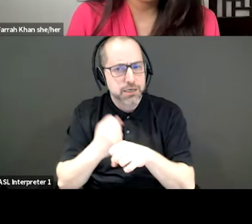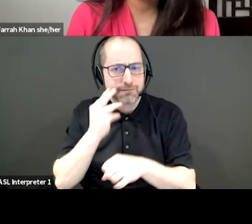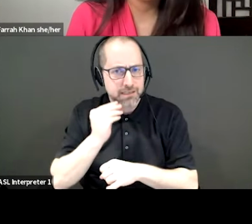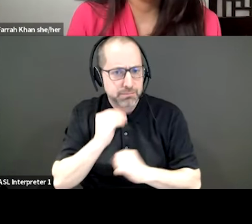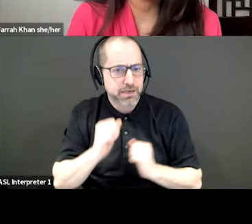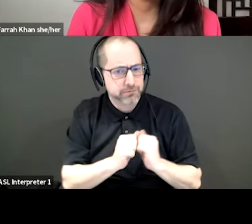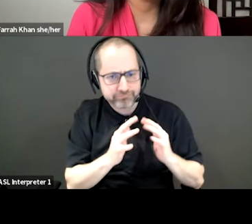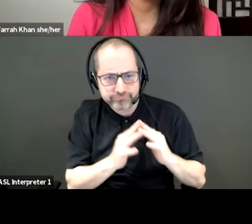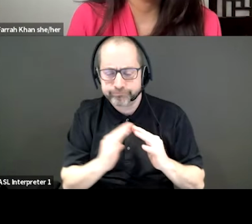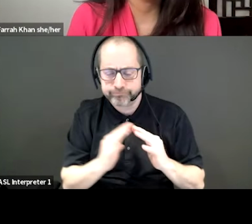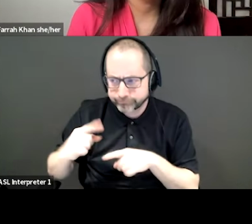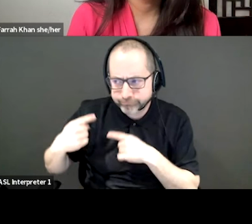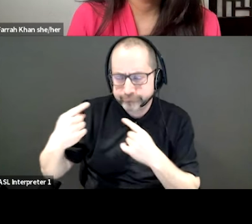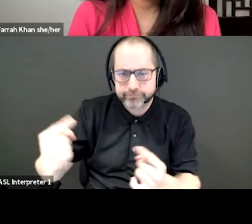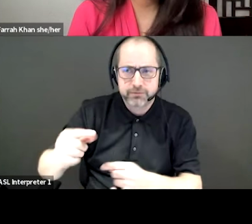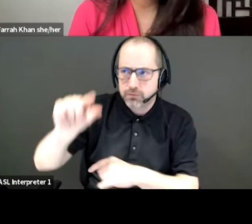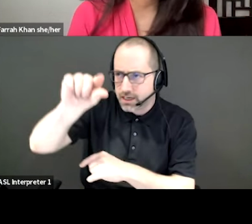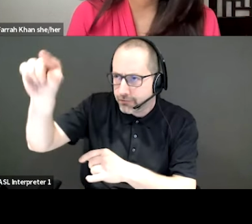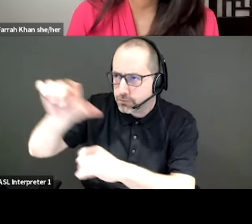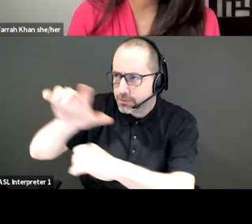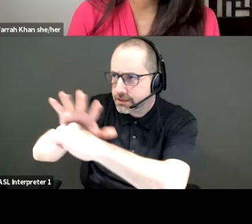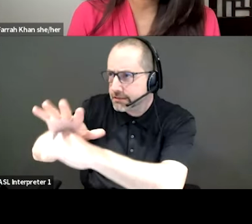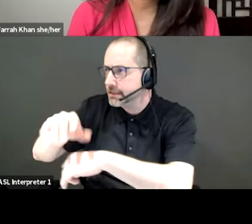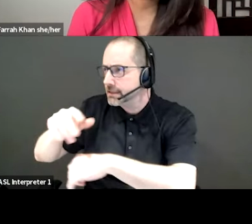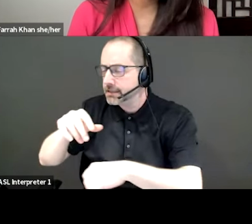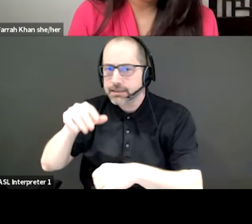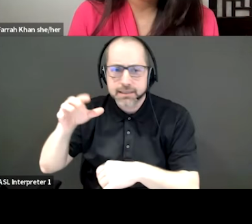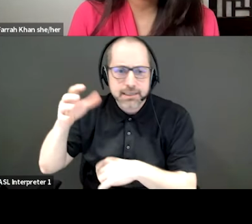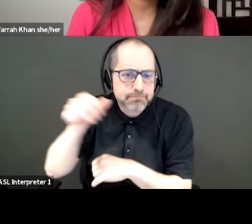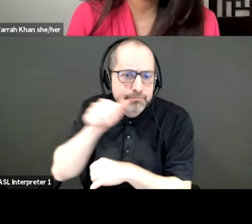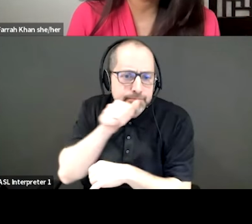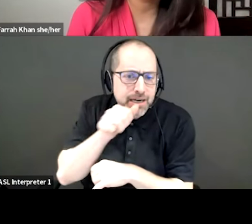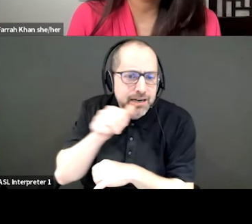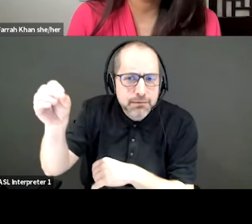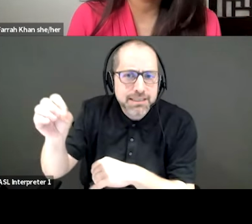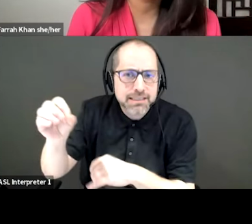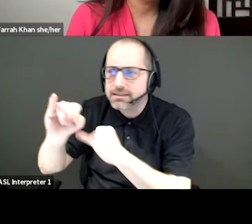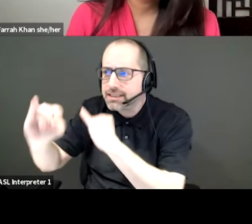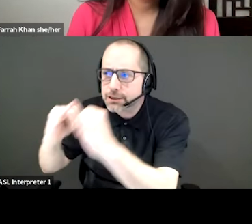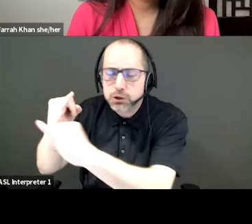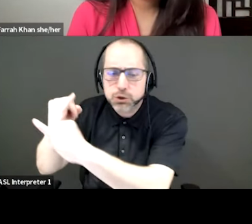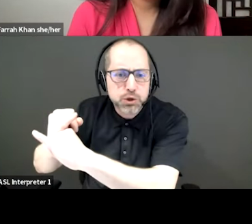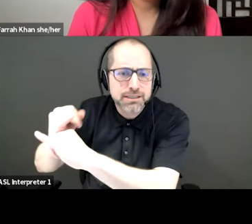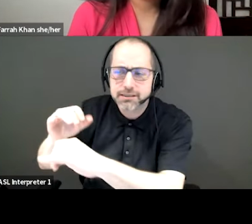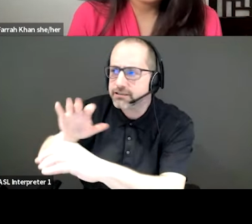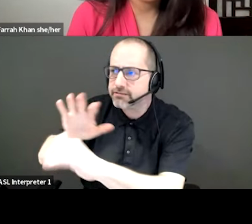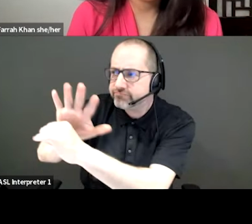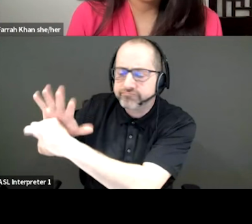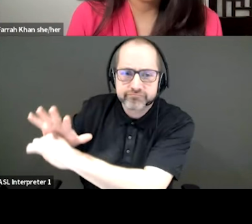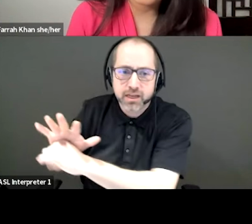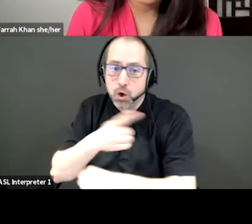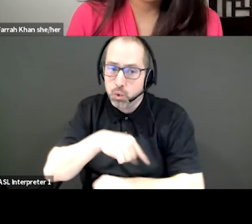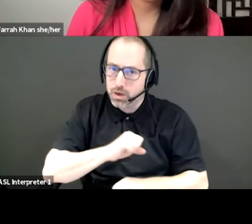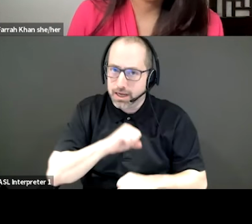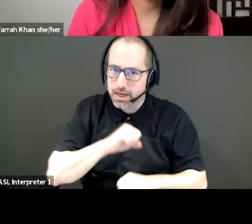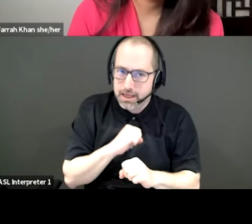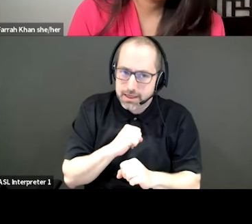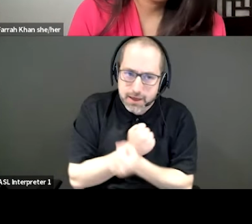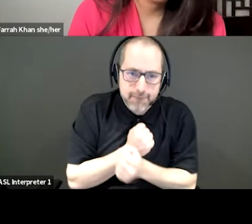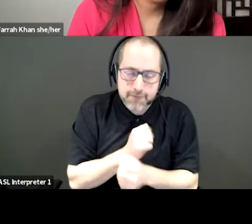governments, private and public institutions. We care deeply about our work and we love working with communities. And currently we're leading Courage to